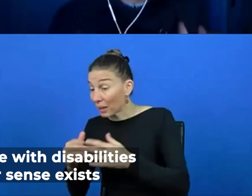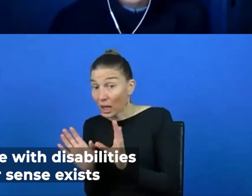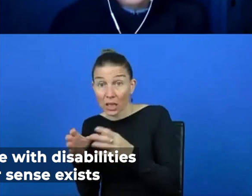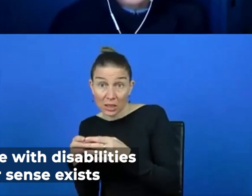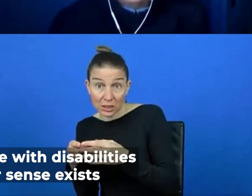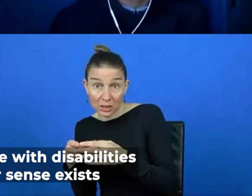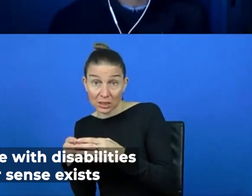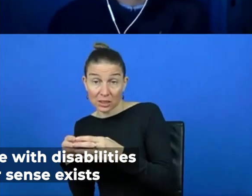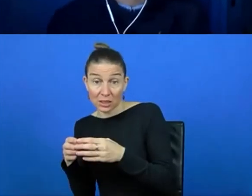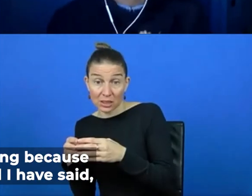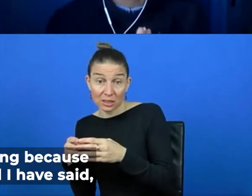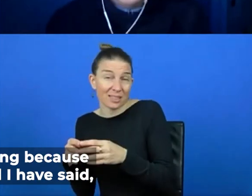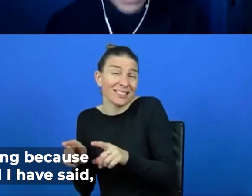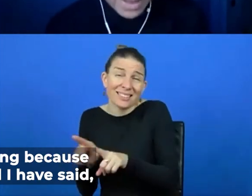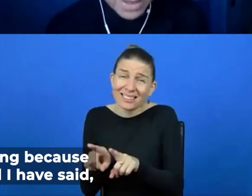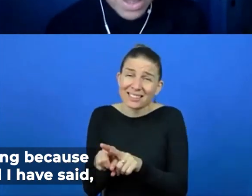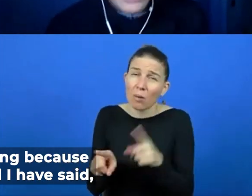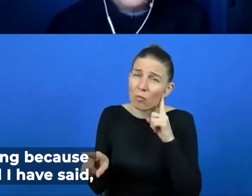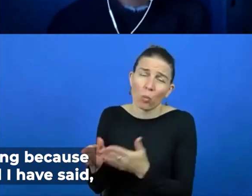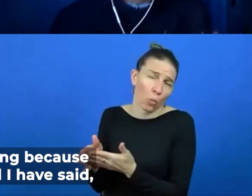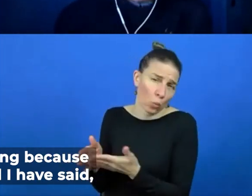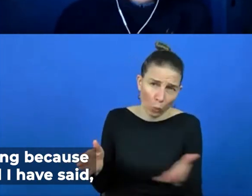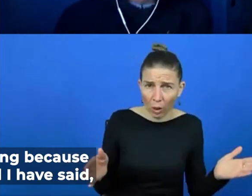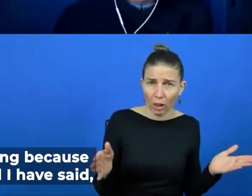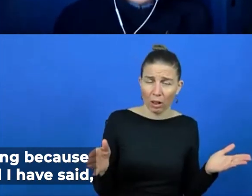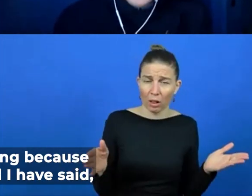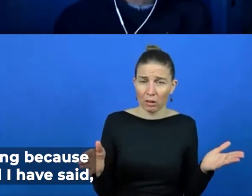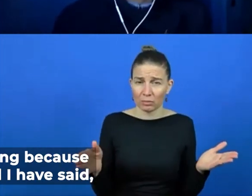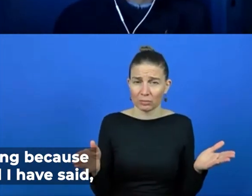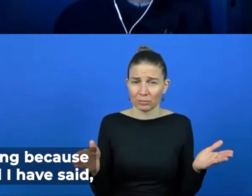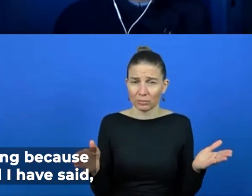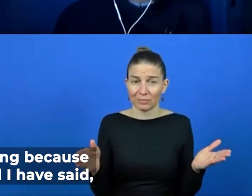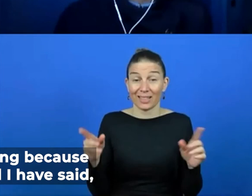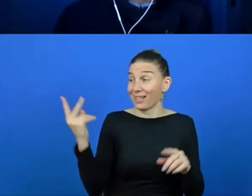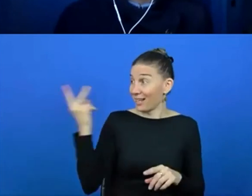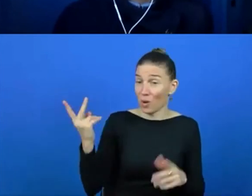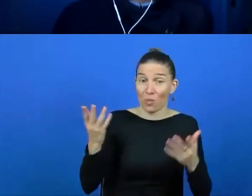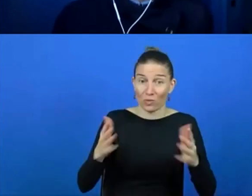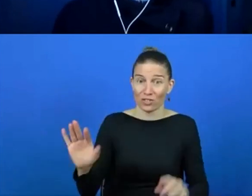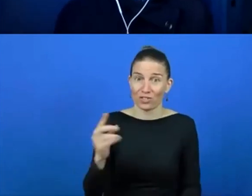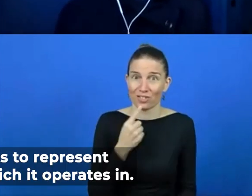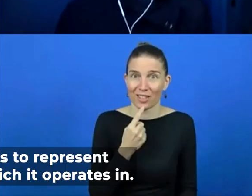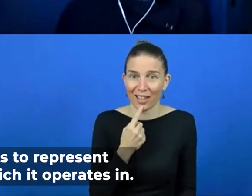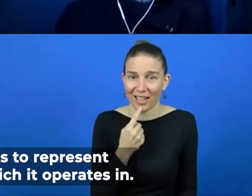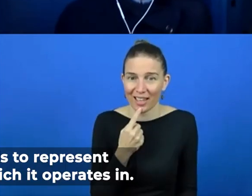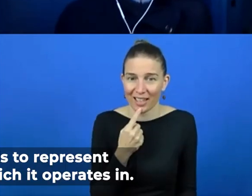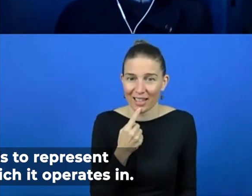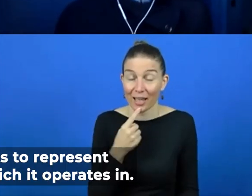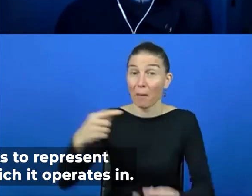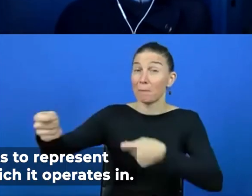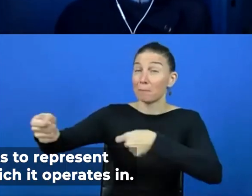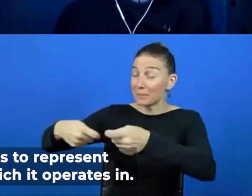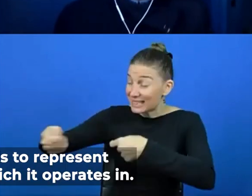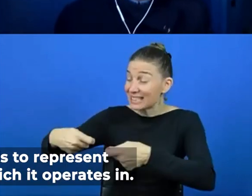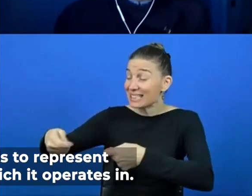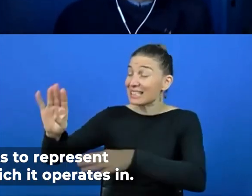broader sense exists for everything. Because as Steve and I have said, business needs to